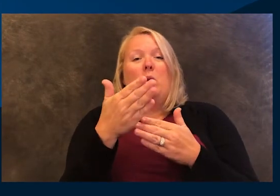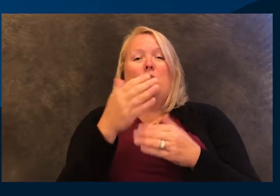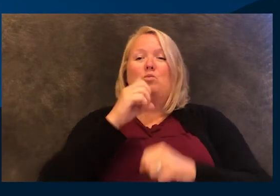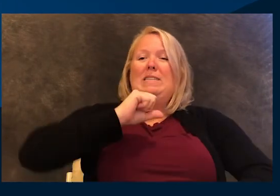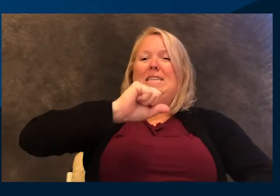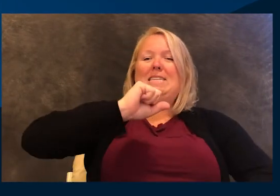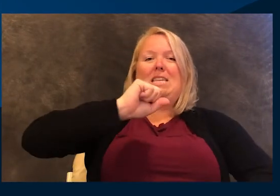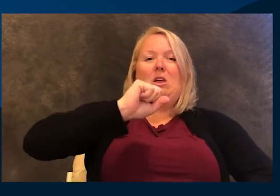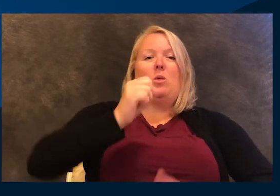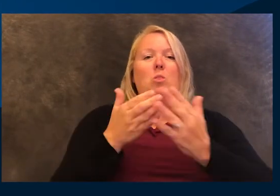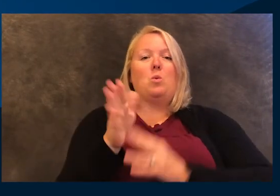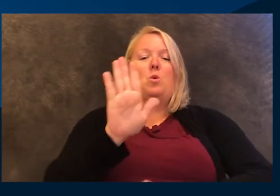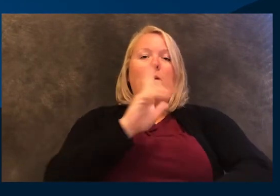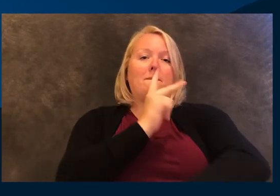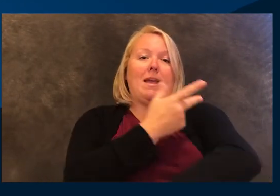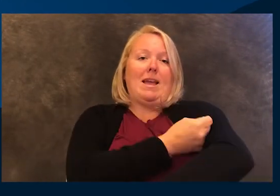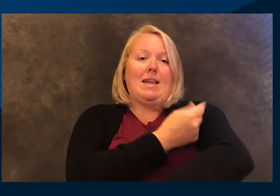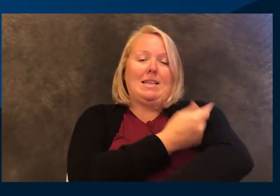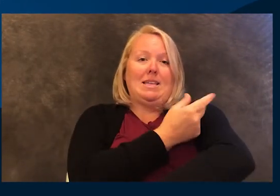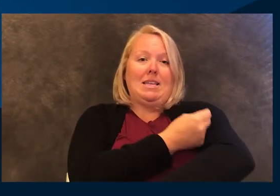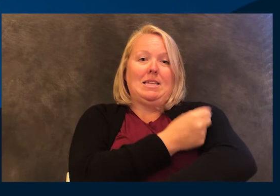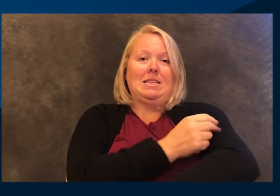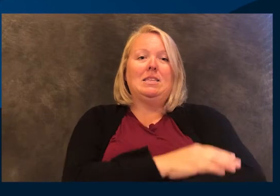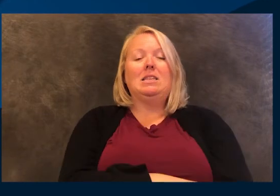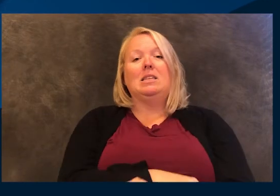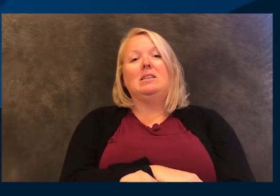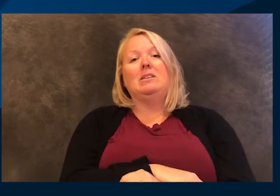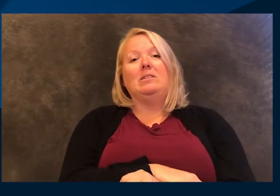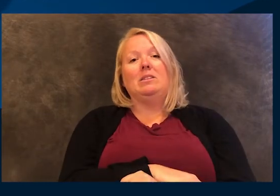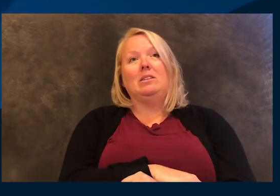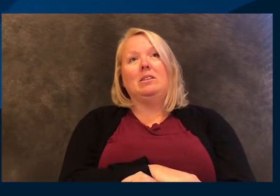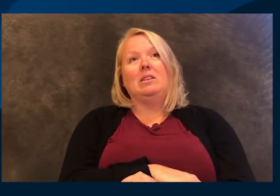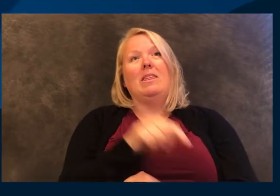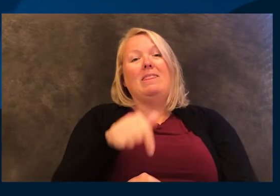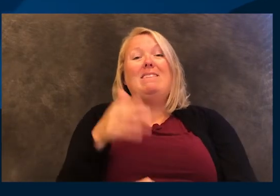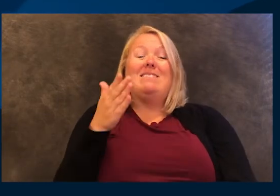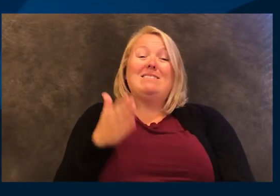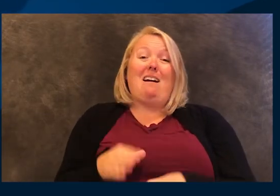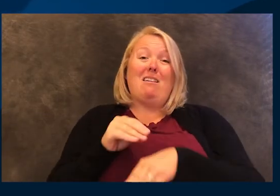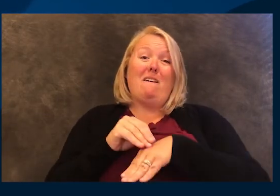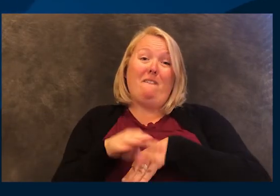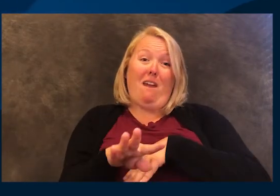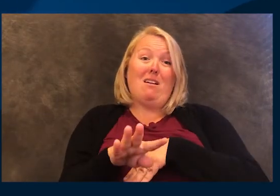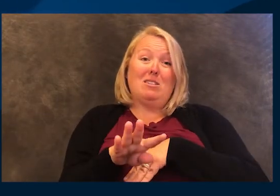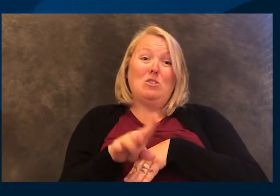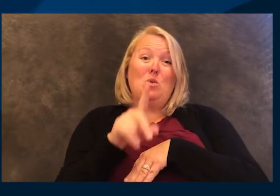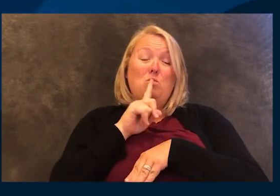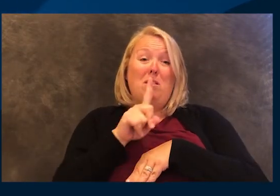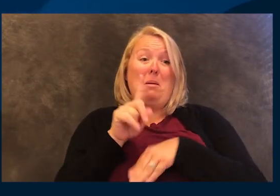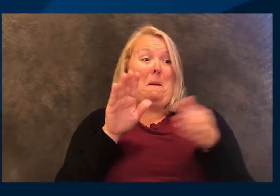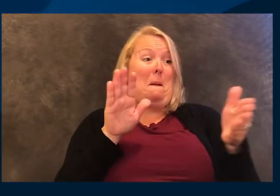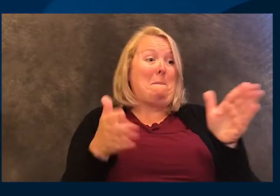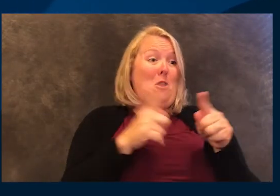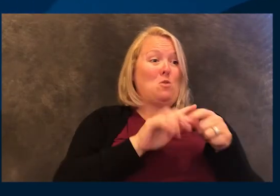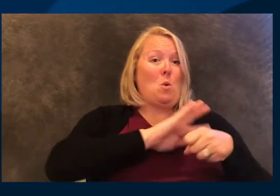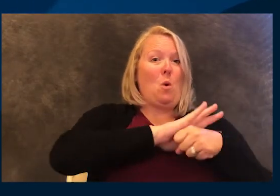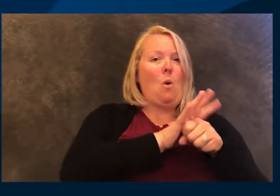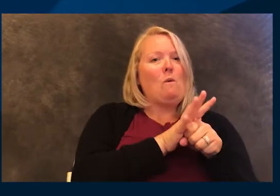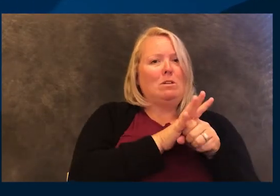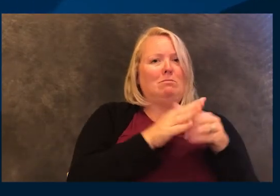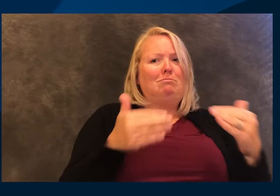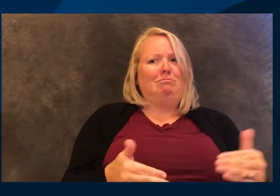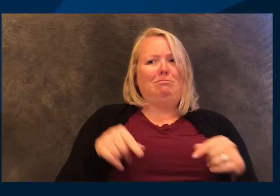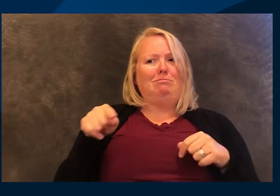vaccine. And these side effects pale in comparison to the potential devastation COVID can have on one's